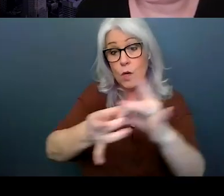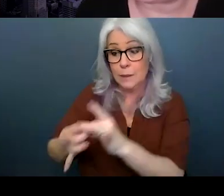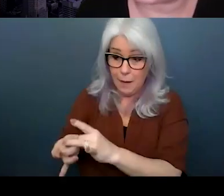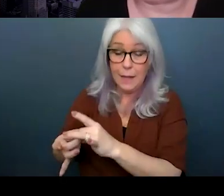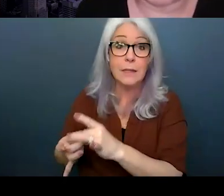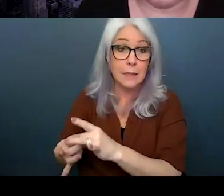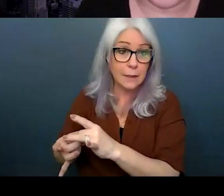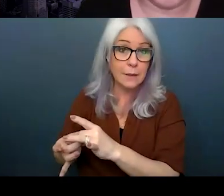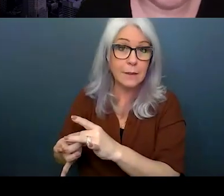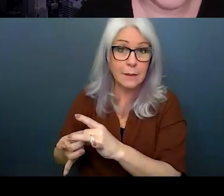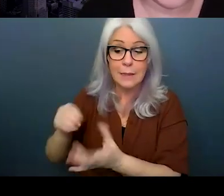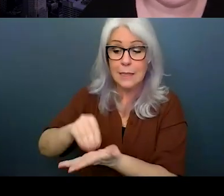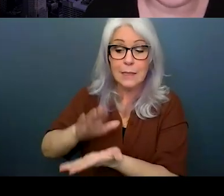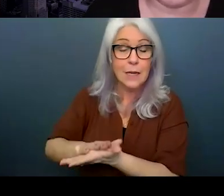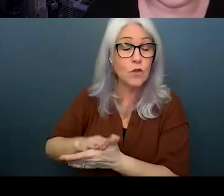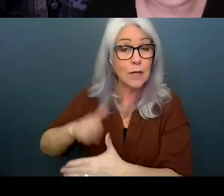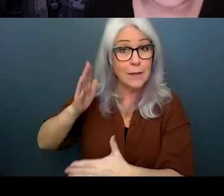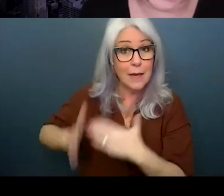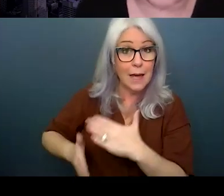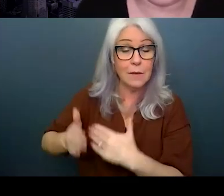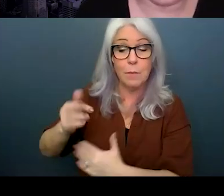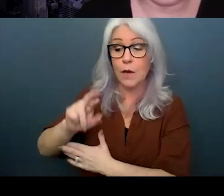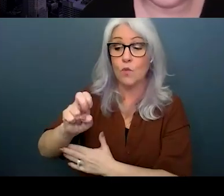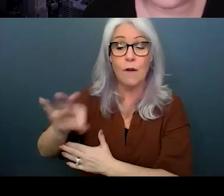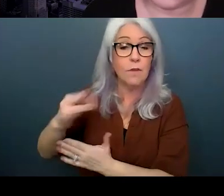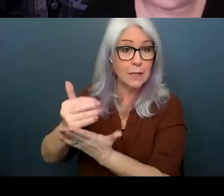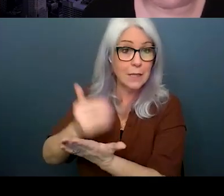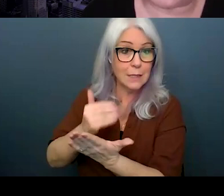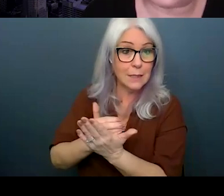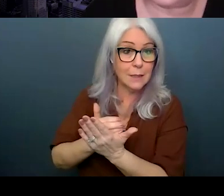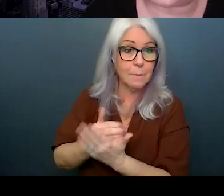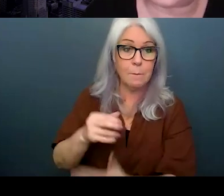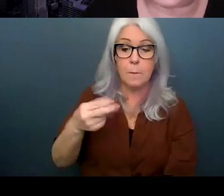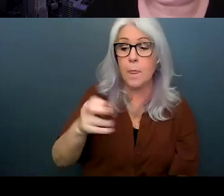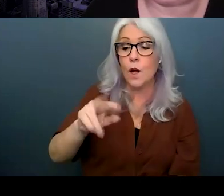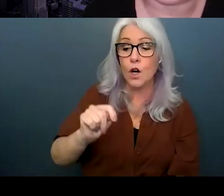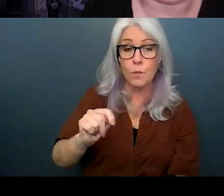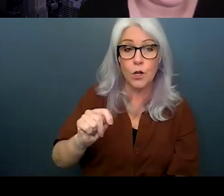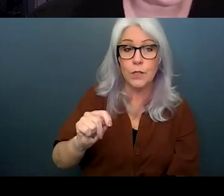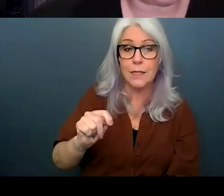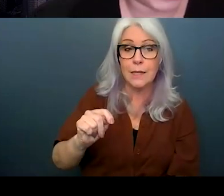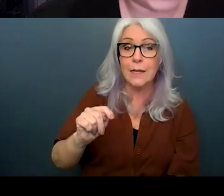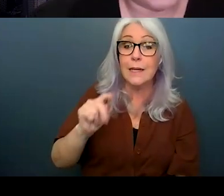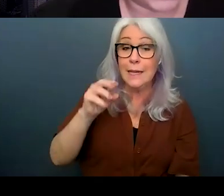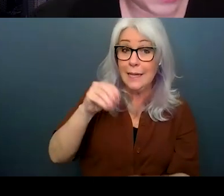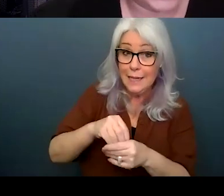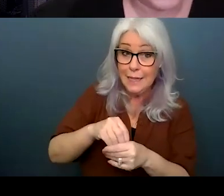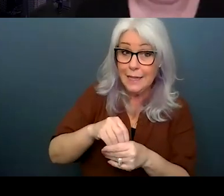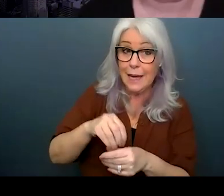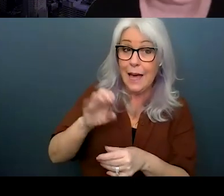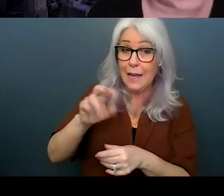references section at the end of the paper. If Herbert et al., in parentheses, 2018, was included in the body